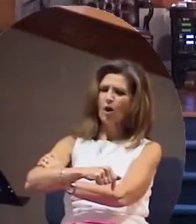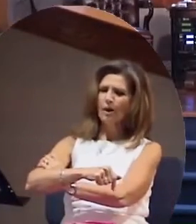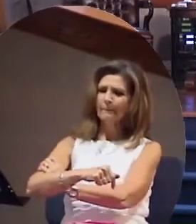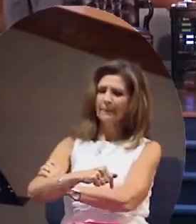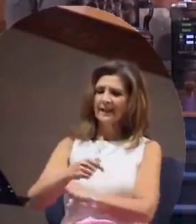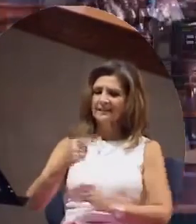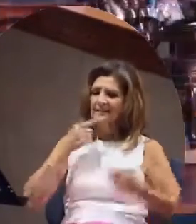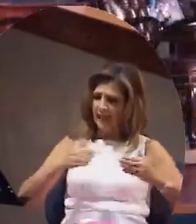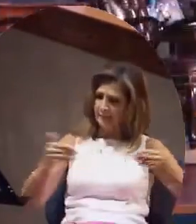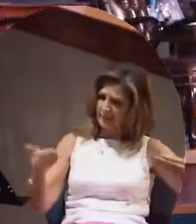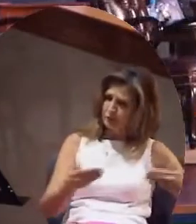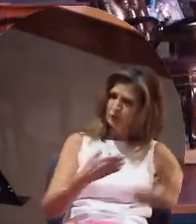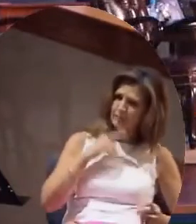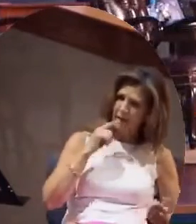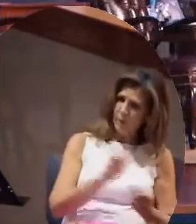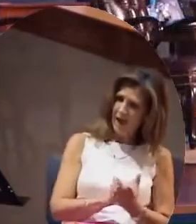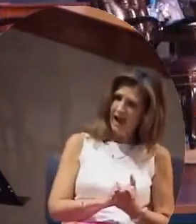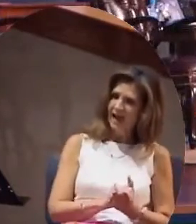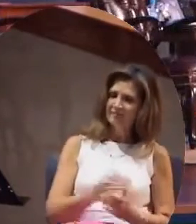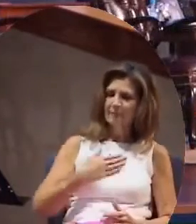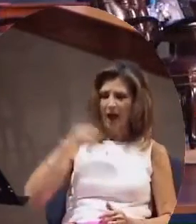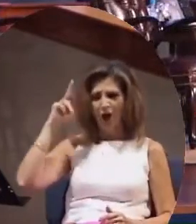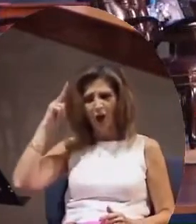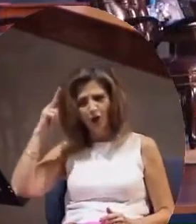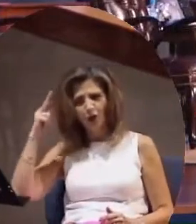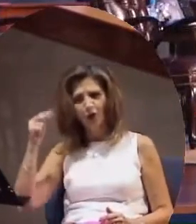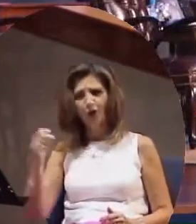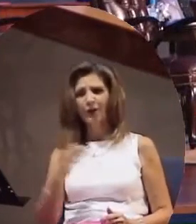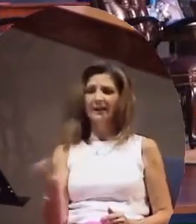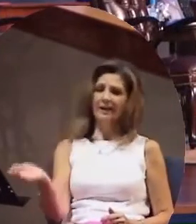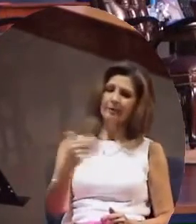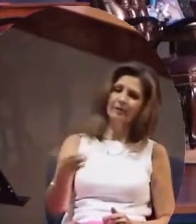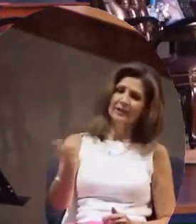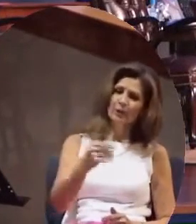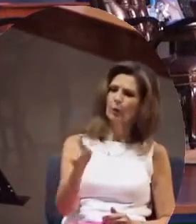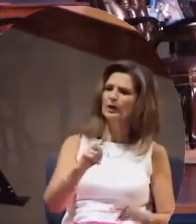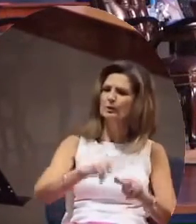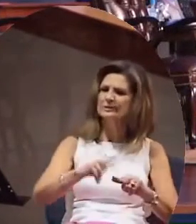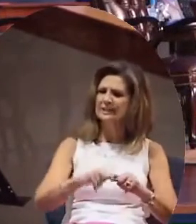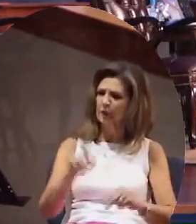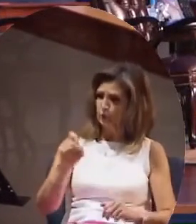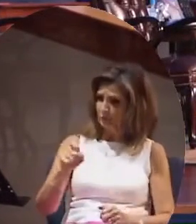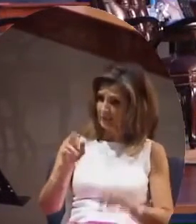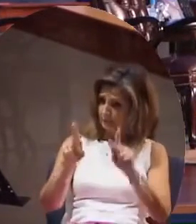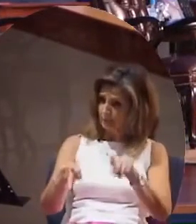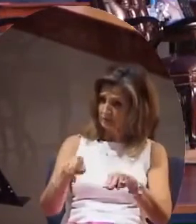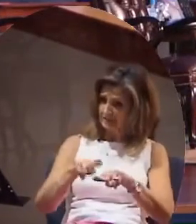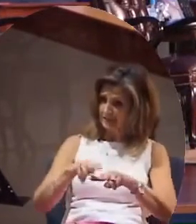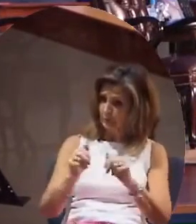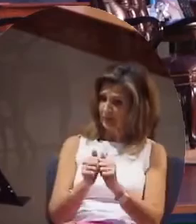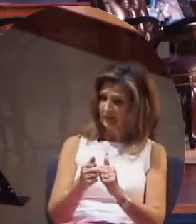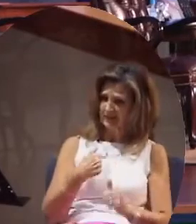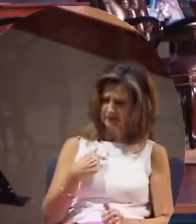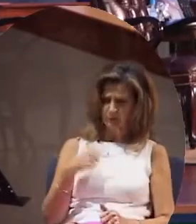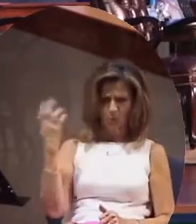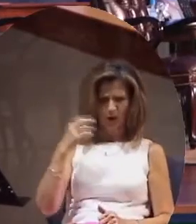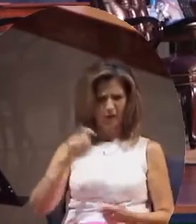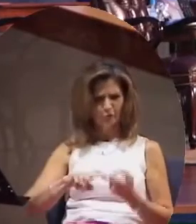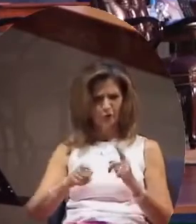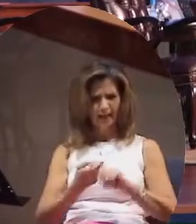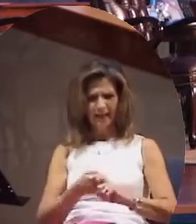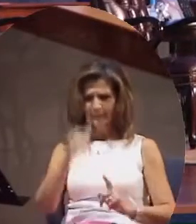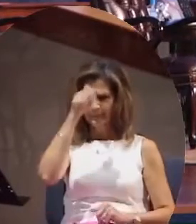he's "Let me introduce you to my wife. Let me introduce you to my uncle. And come over here. Where are you going to sit at? You need somewhere to sit?" And I thought, boy, friendly